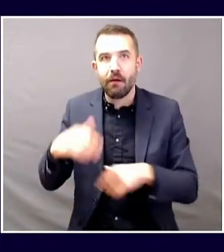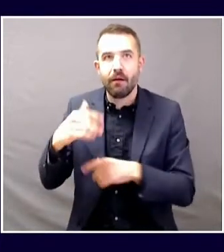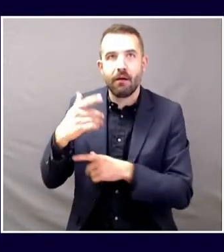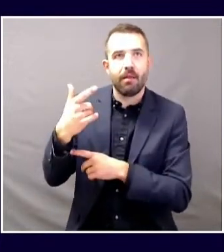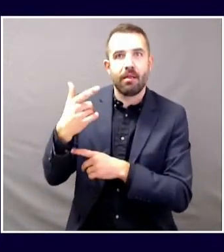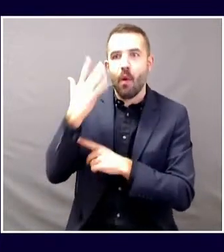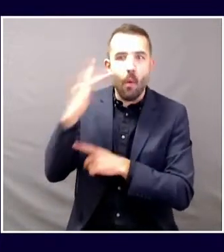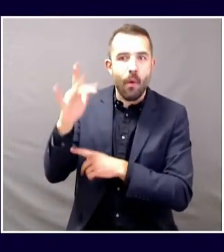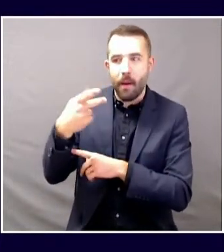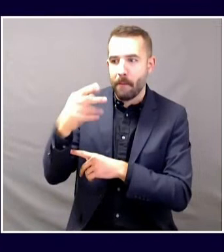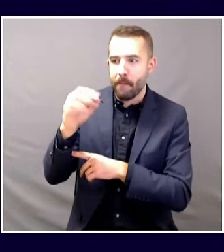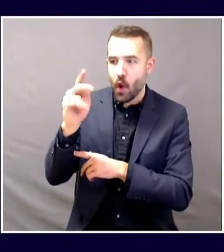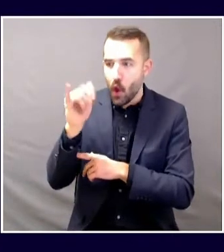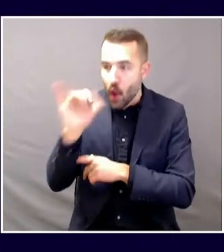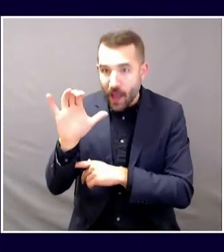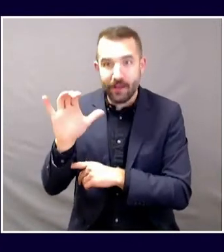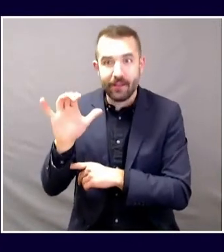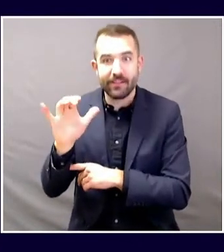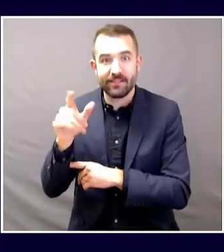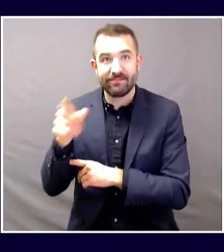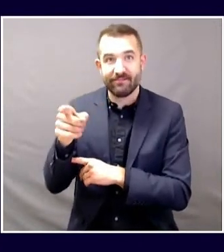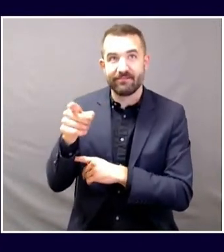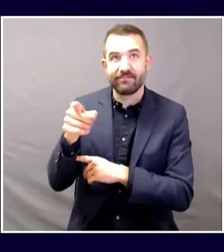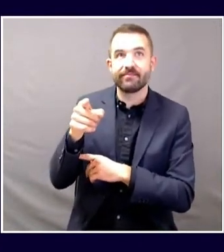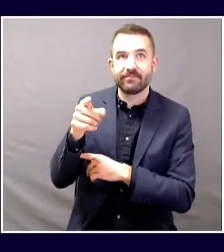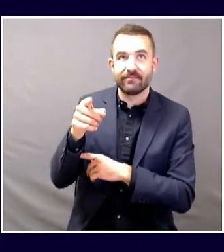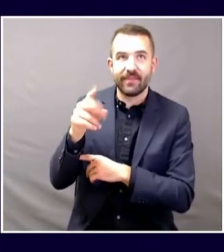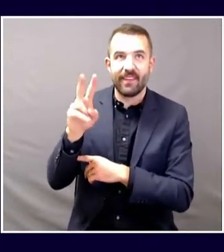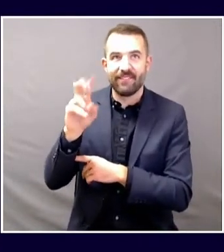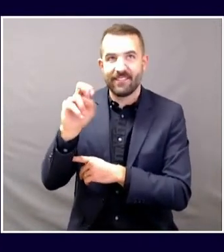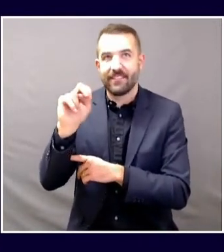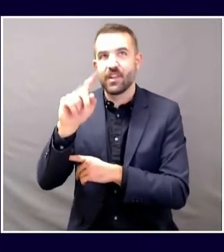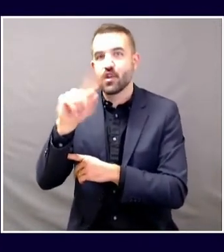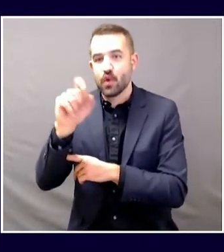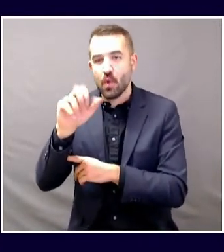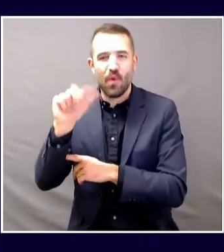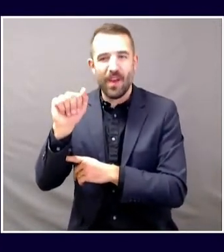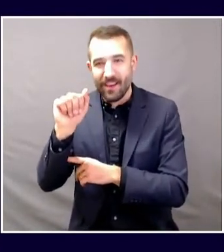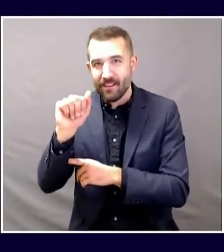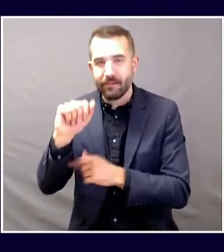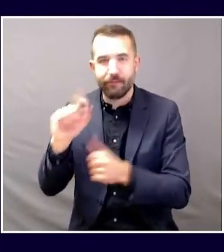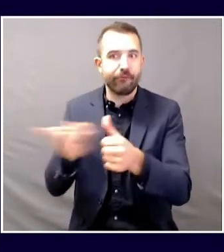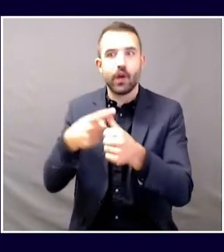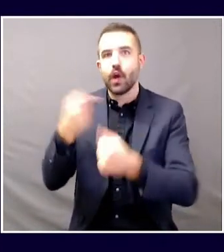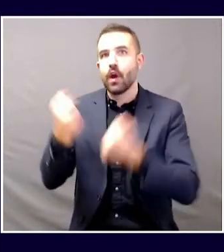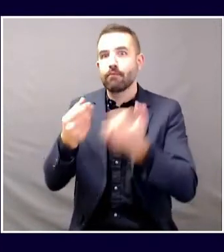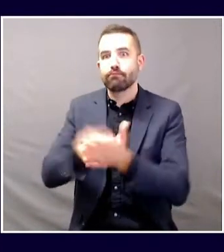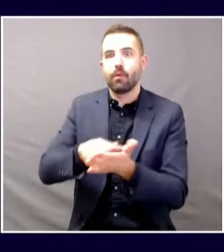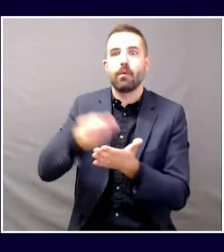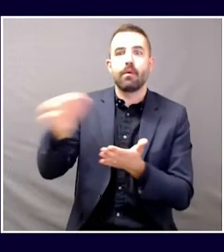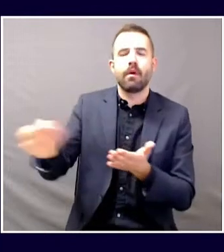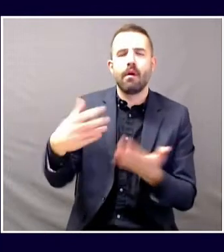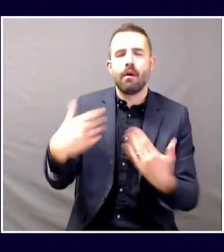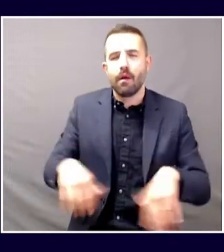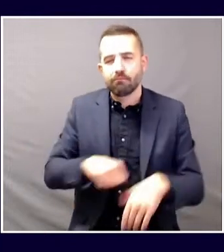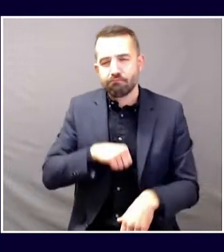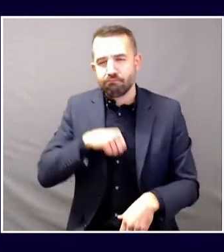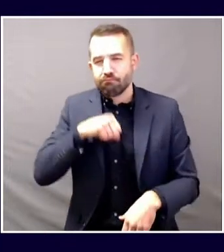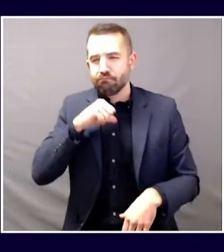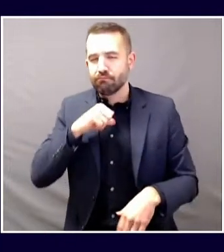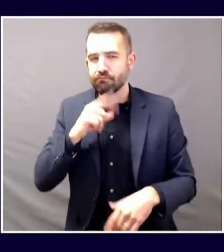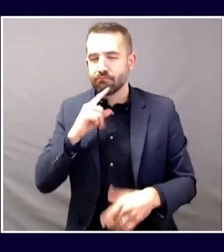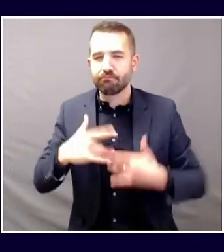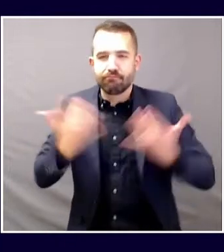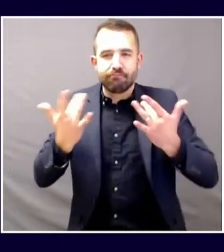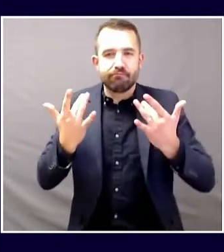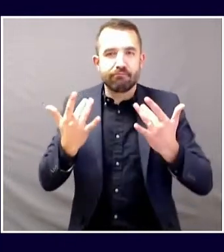He was so incredibly proud of that car. It was the first car he had ever owned. Now, you got to understand, my dad